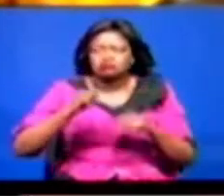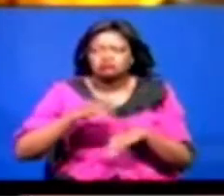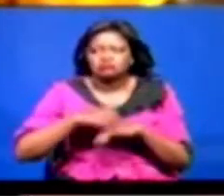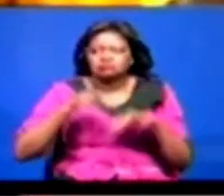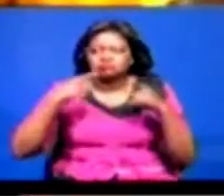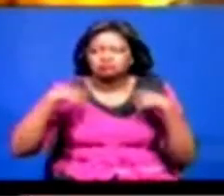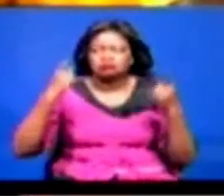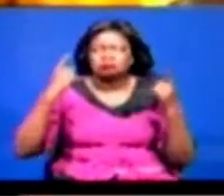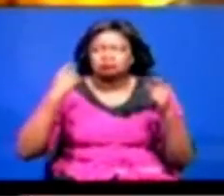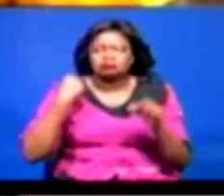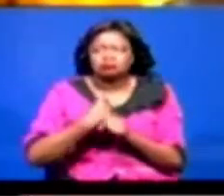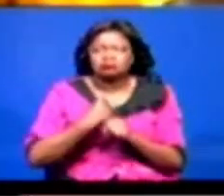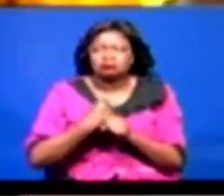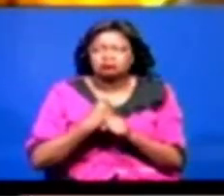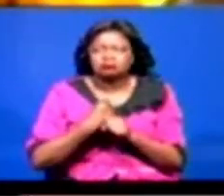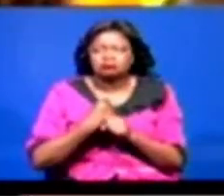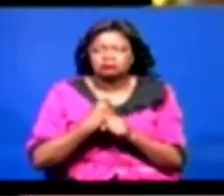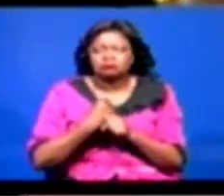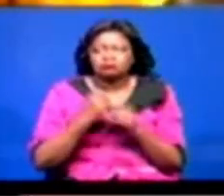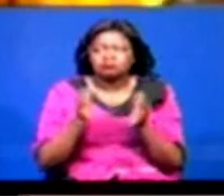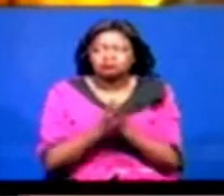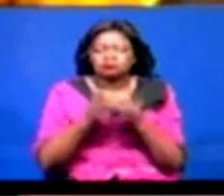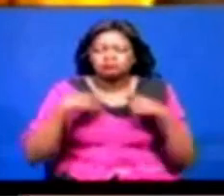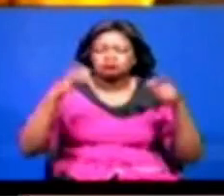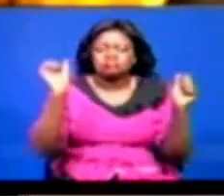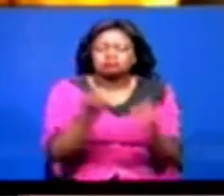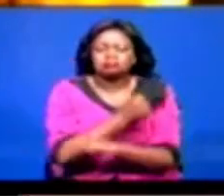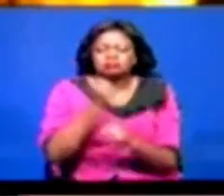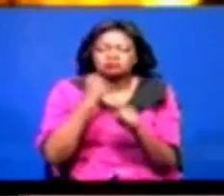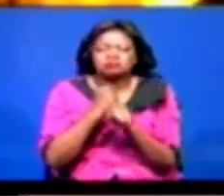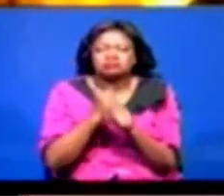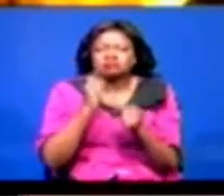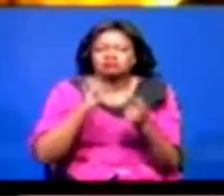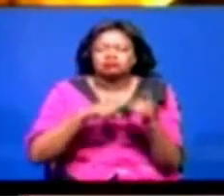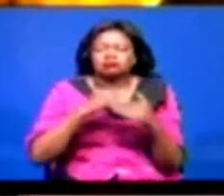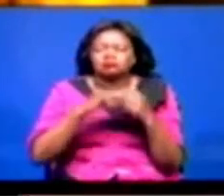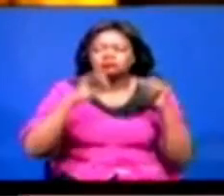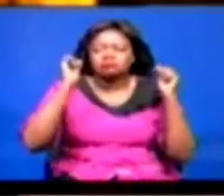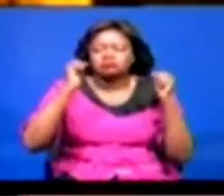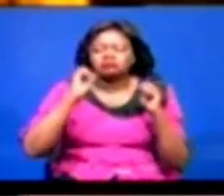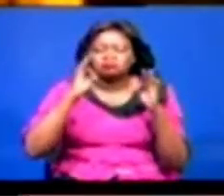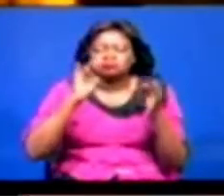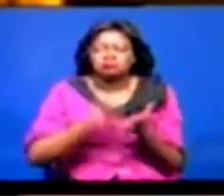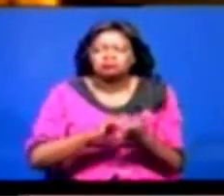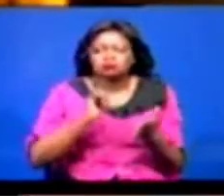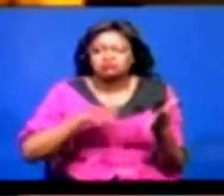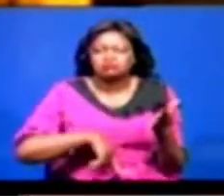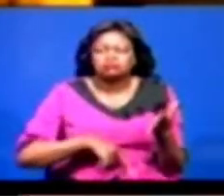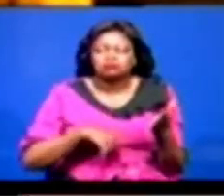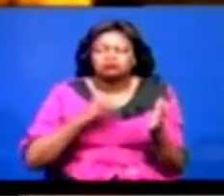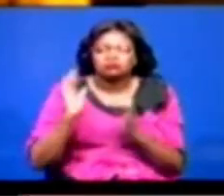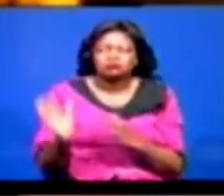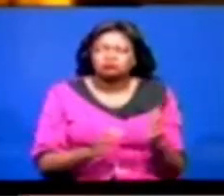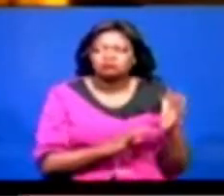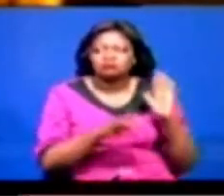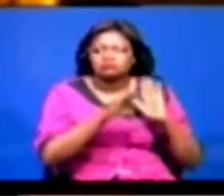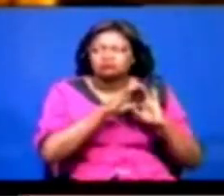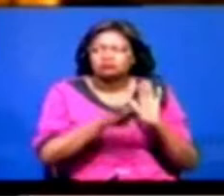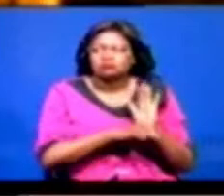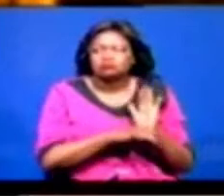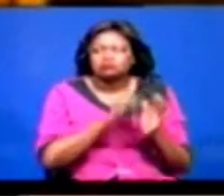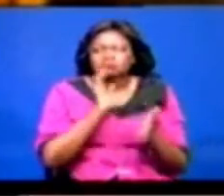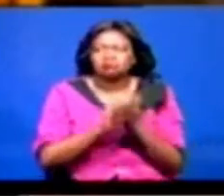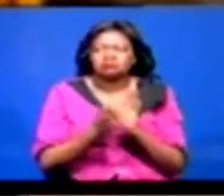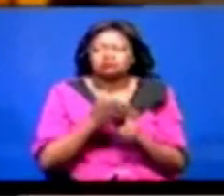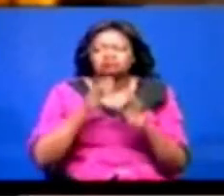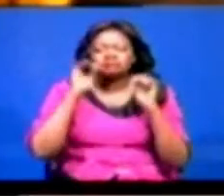to be made, and that a declaration cannot be made until they all agreed? If that was what was intended by the Constitution, nothing would have been